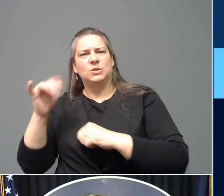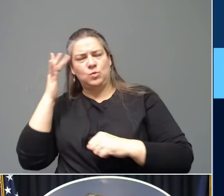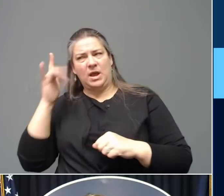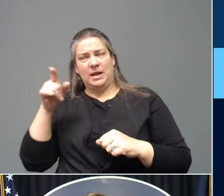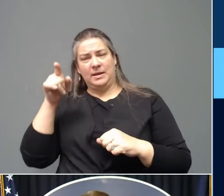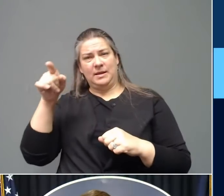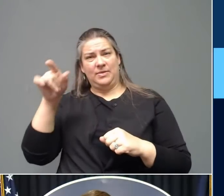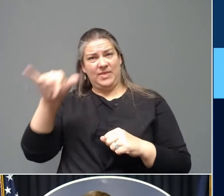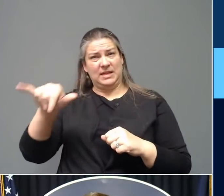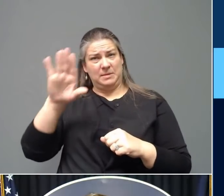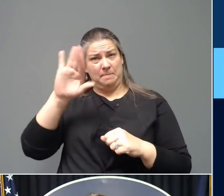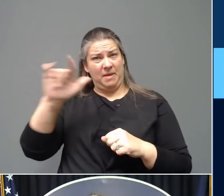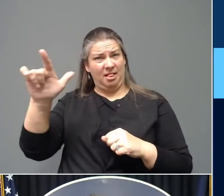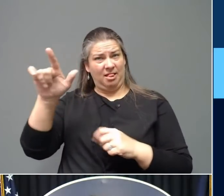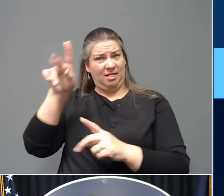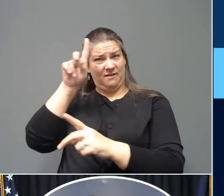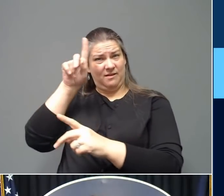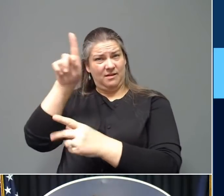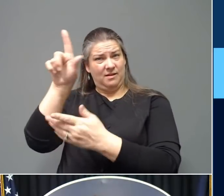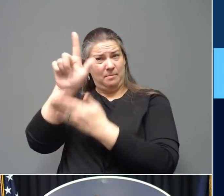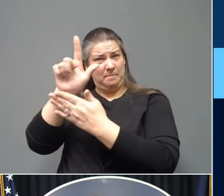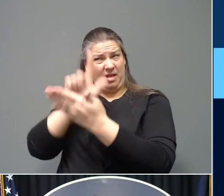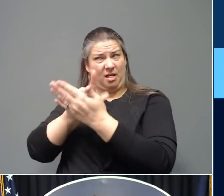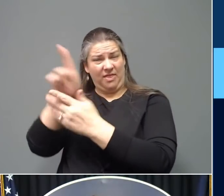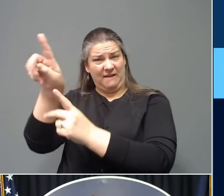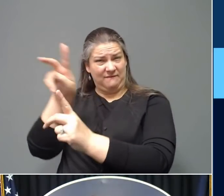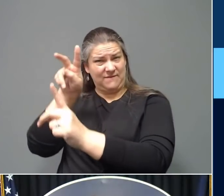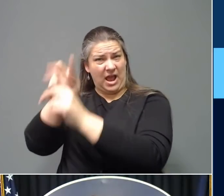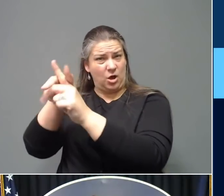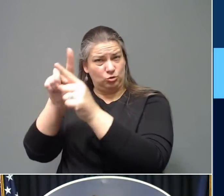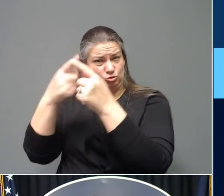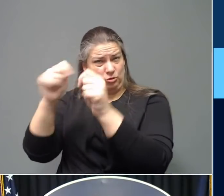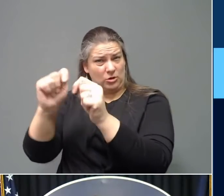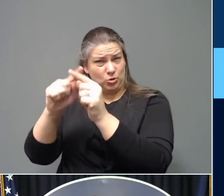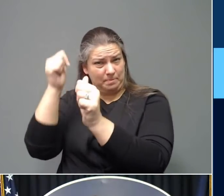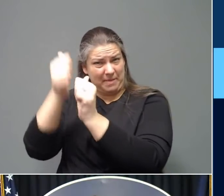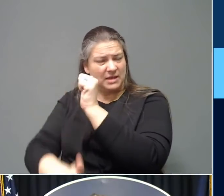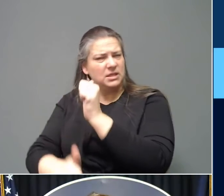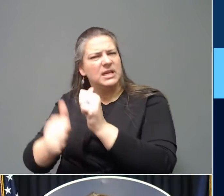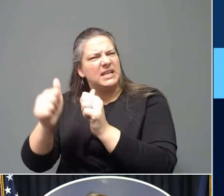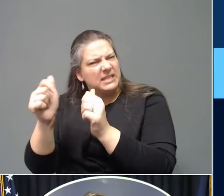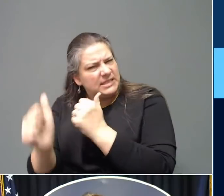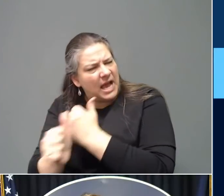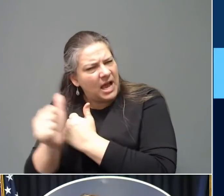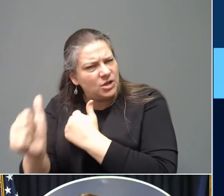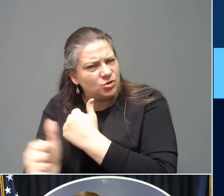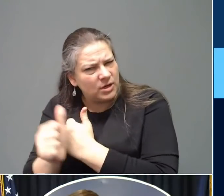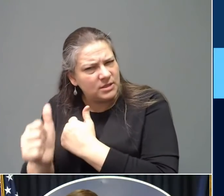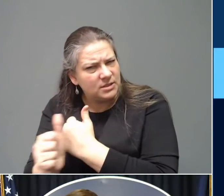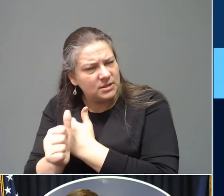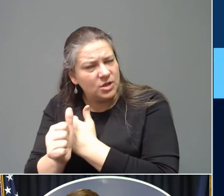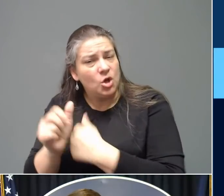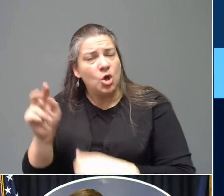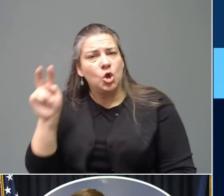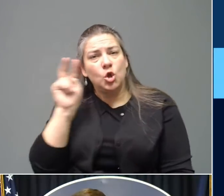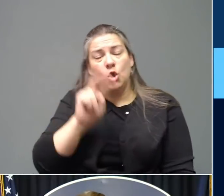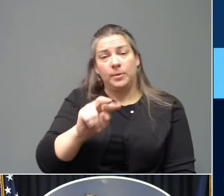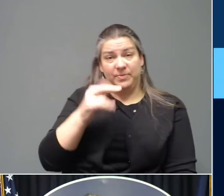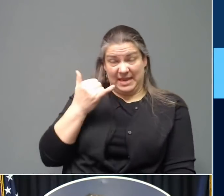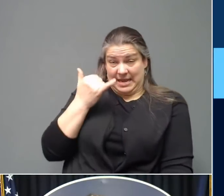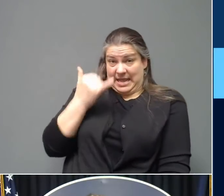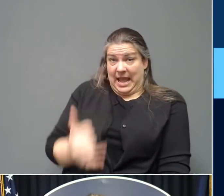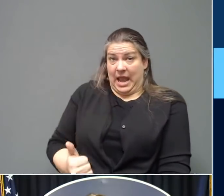incredibly dangerous. Here's another one. The CDC right now is saying in their guidance,